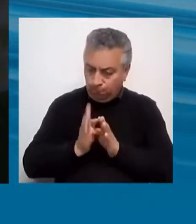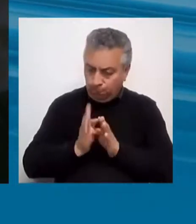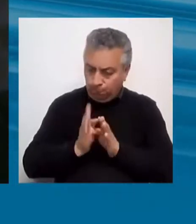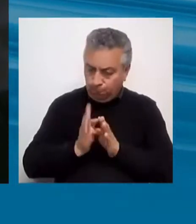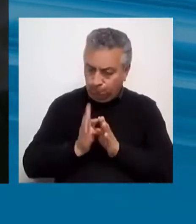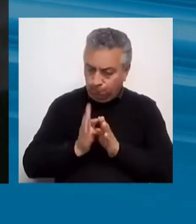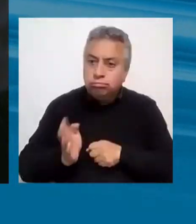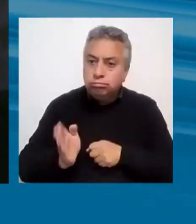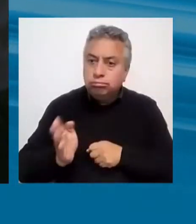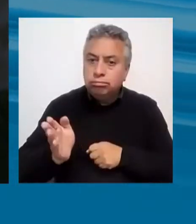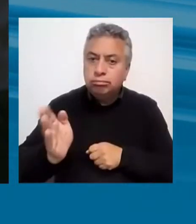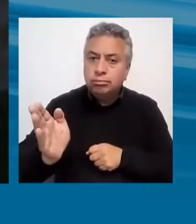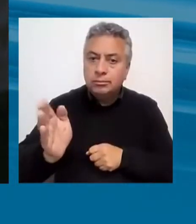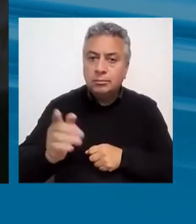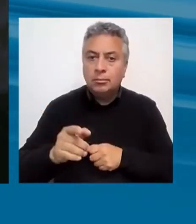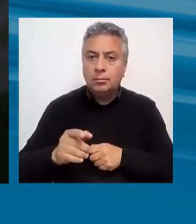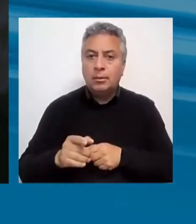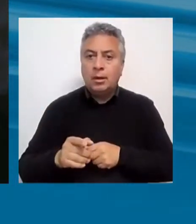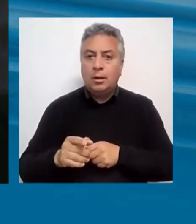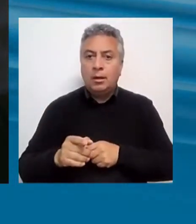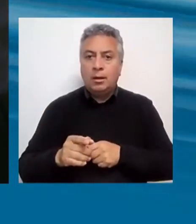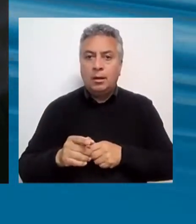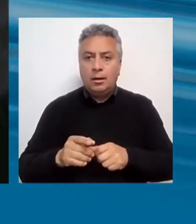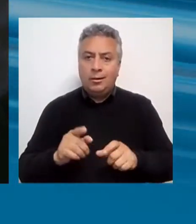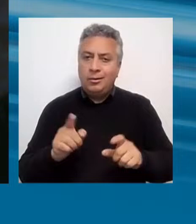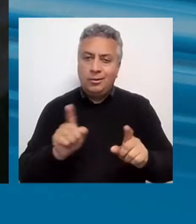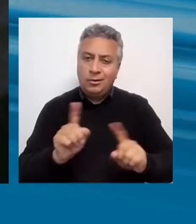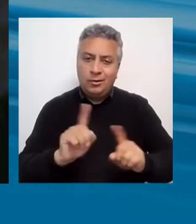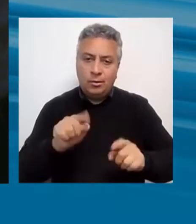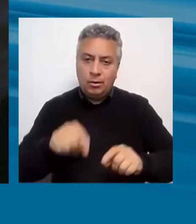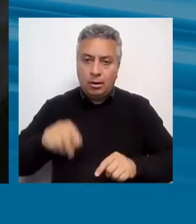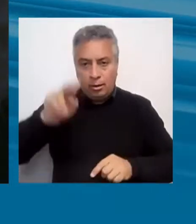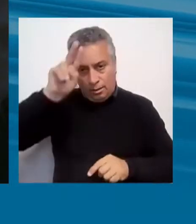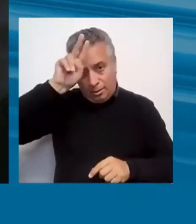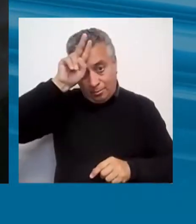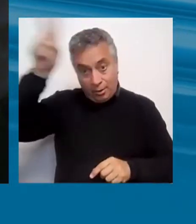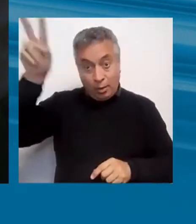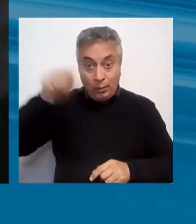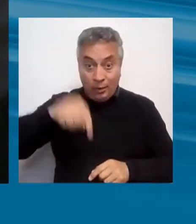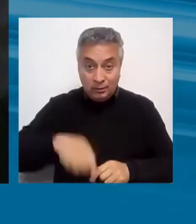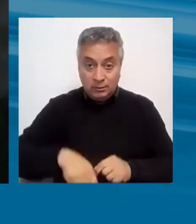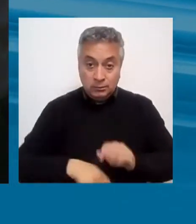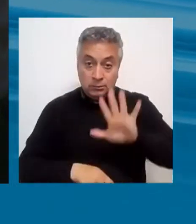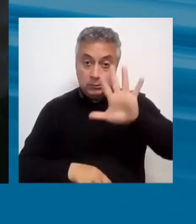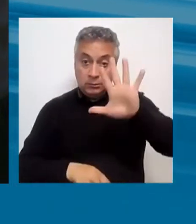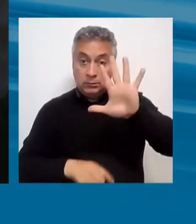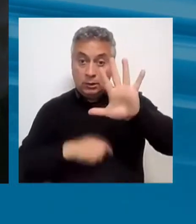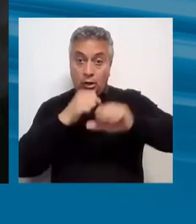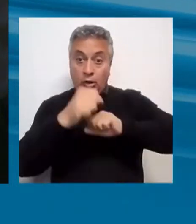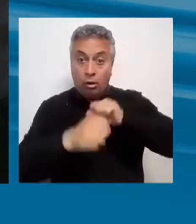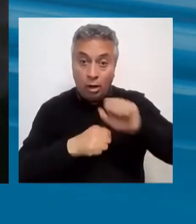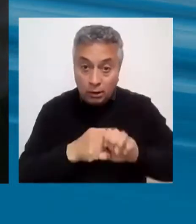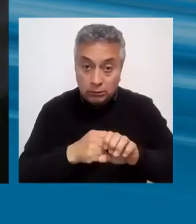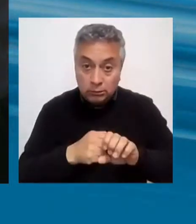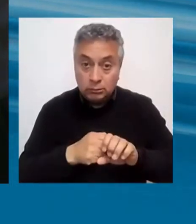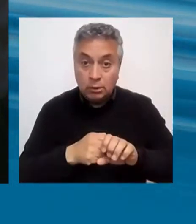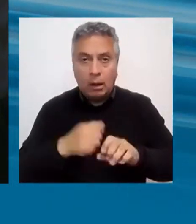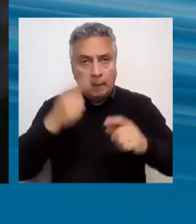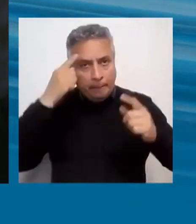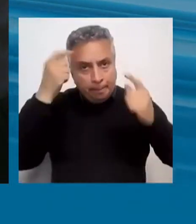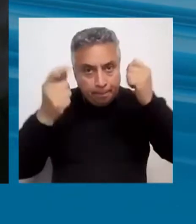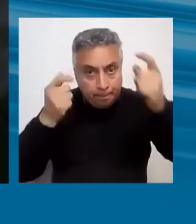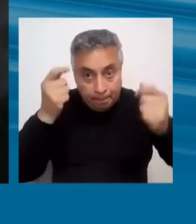continuity so that we do not start all over again every 5 years here in Peru, to start